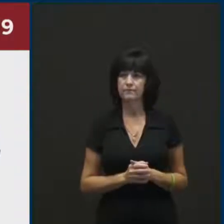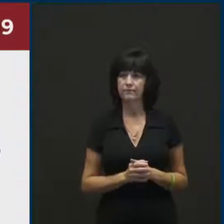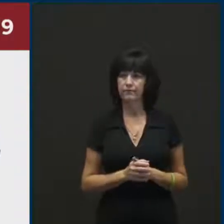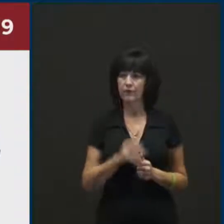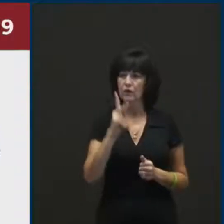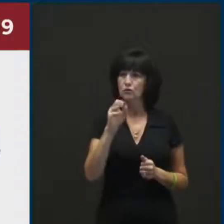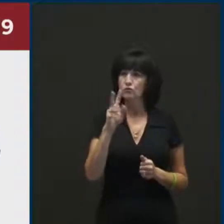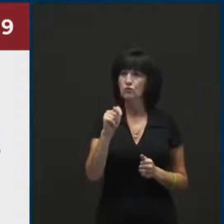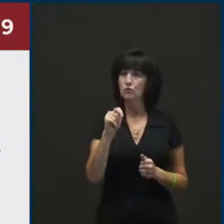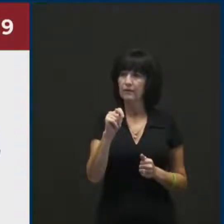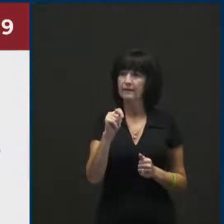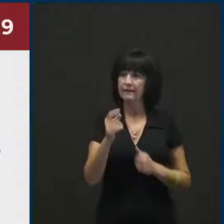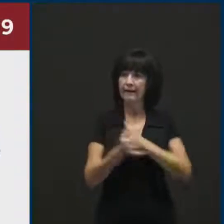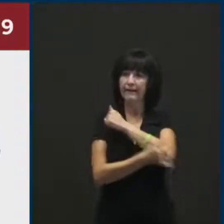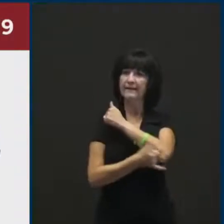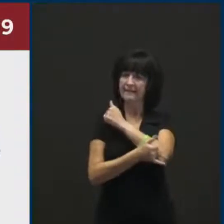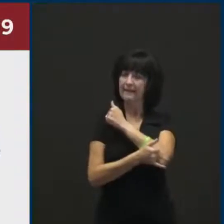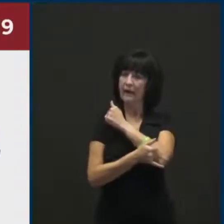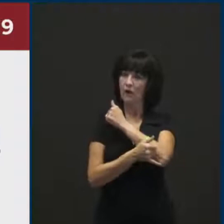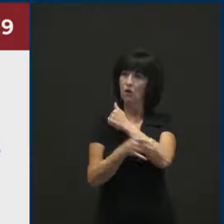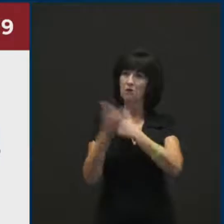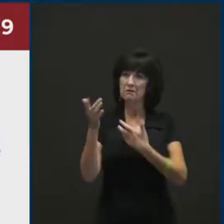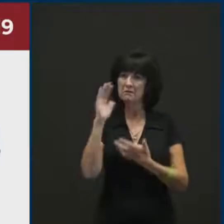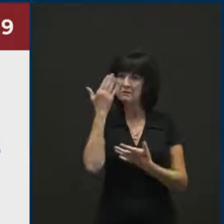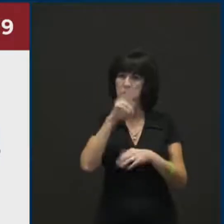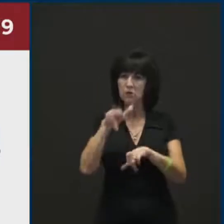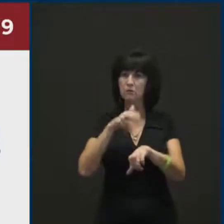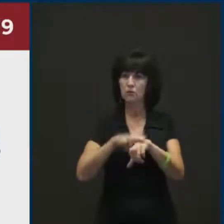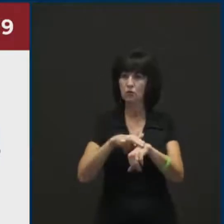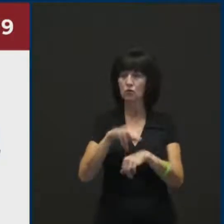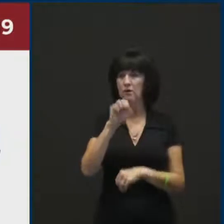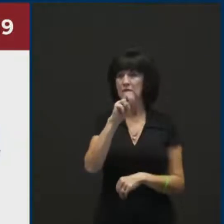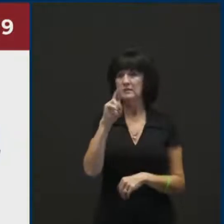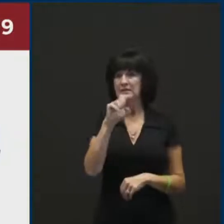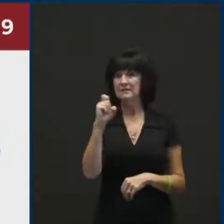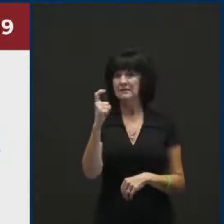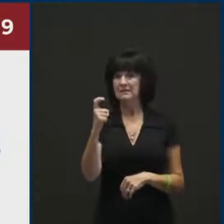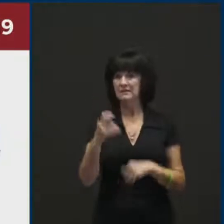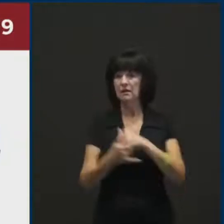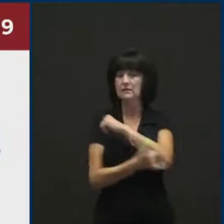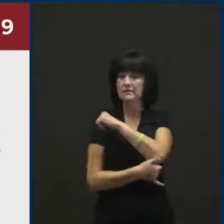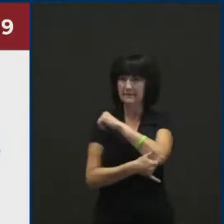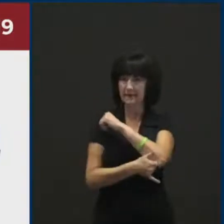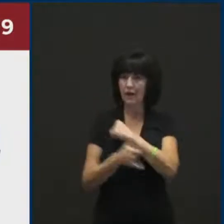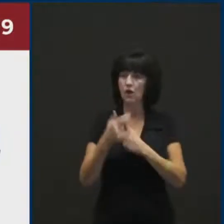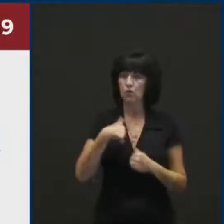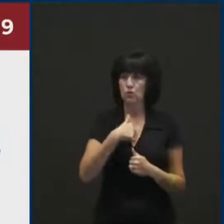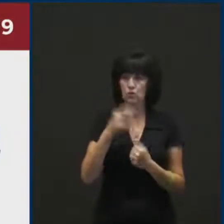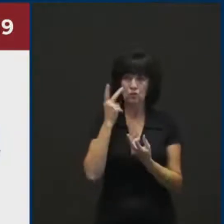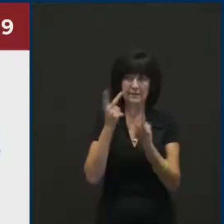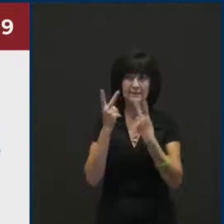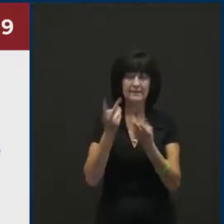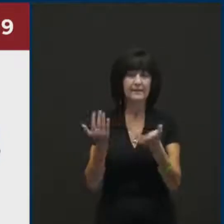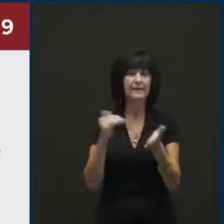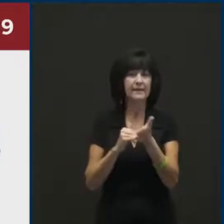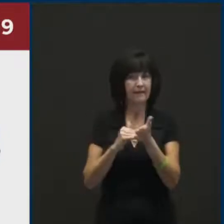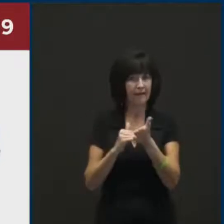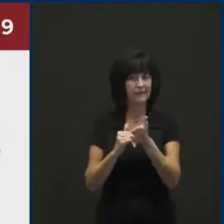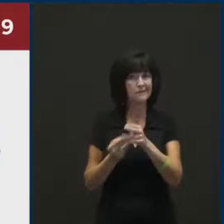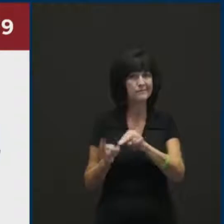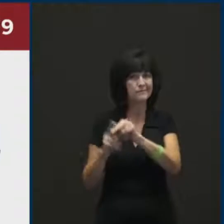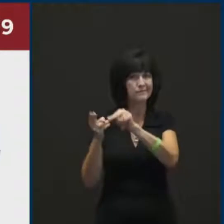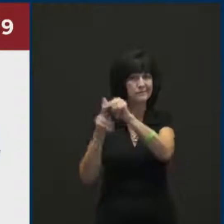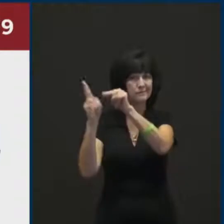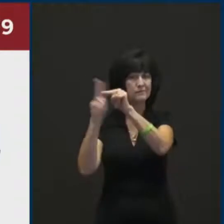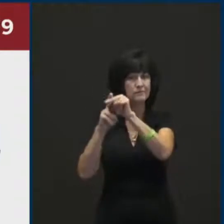a pretty normal there, and Sussex County is where we're really seeing the surge again. Maybe it's